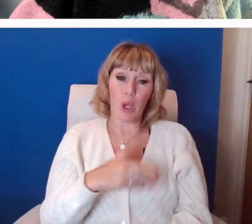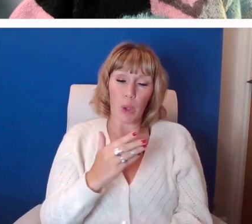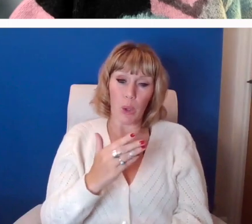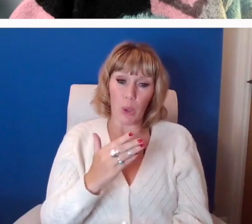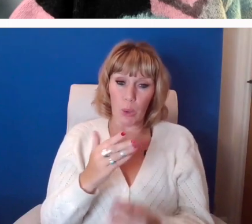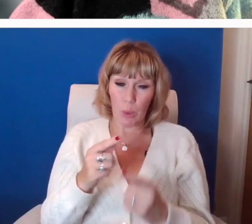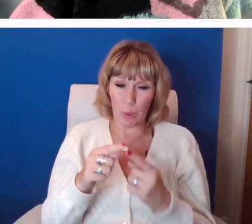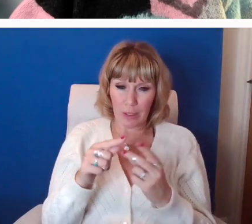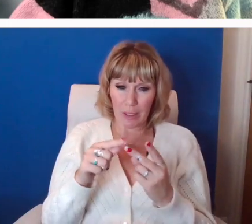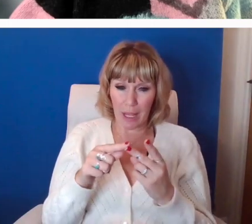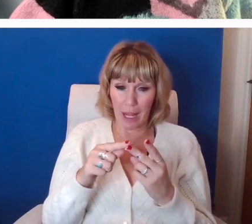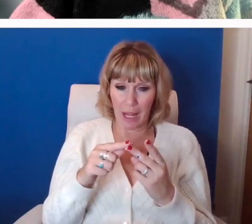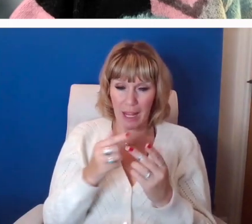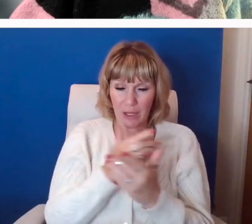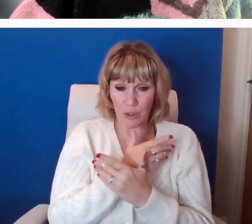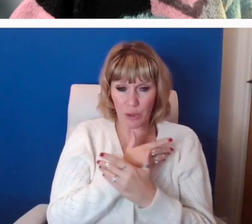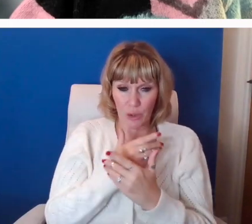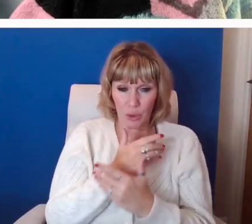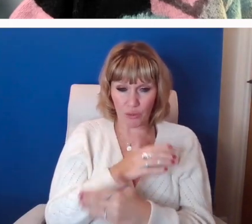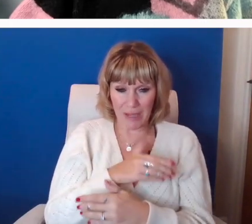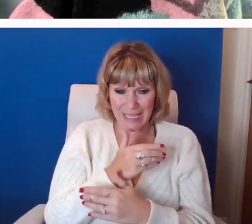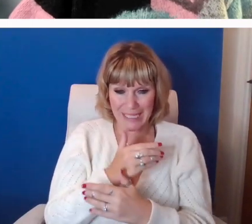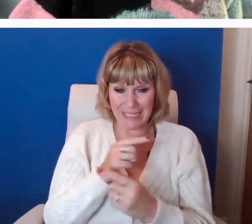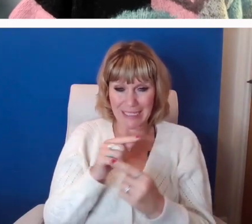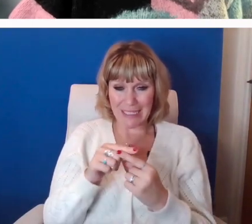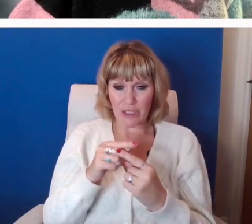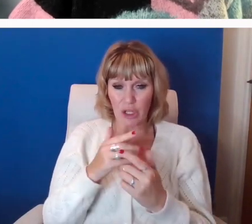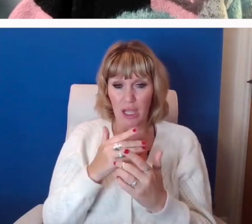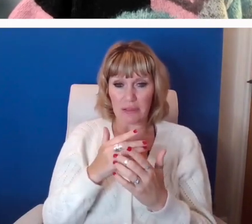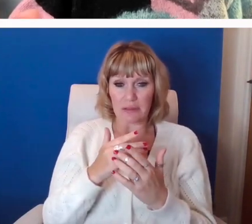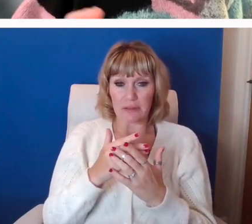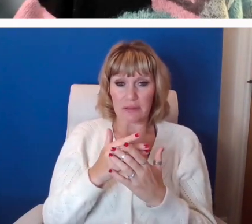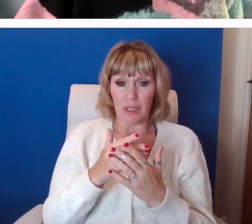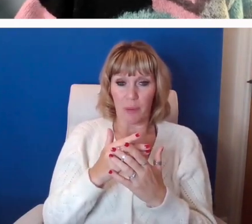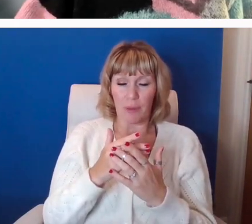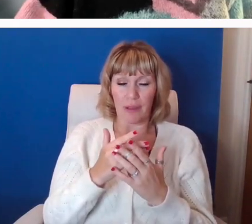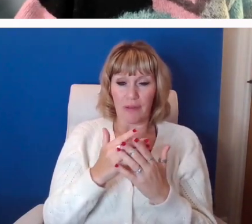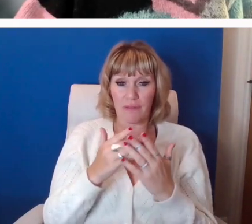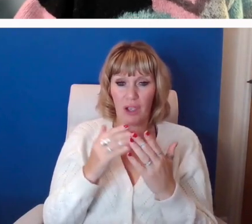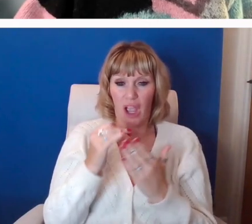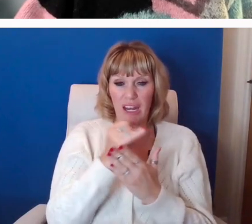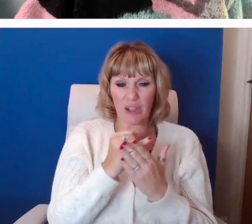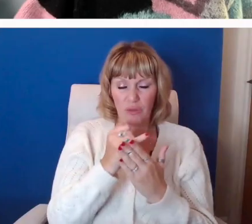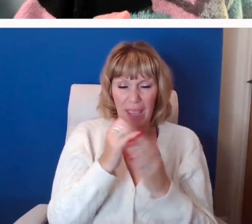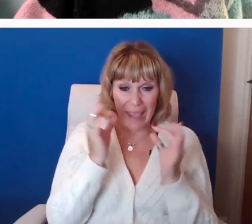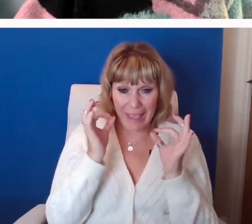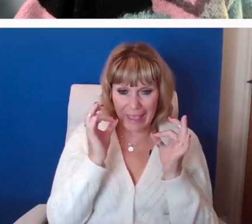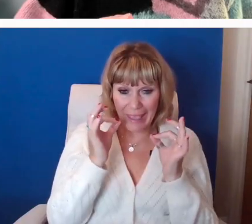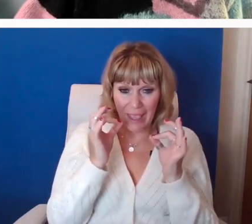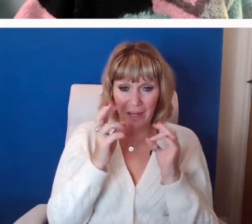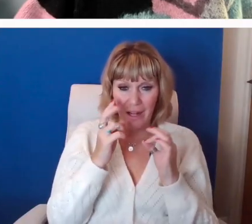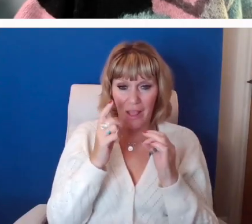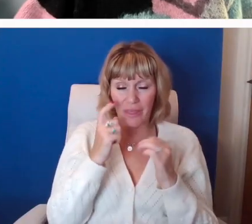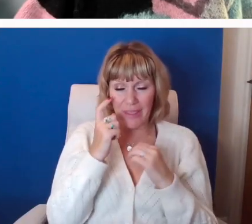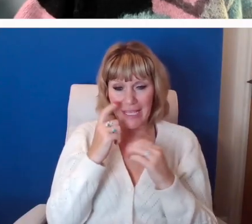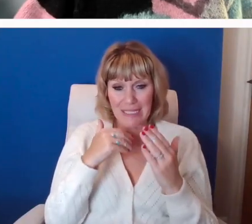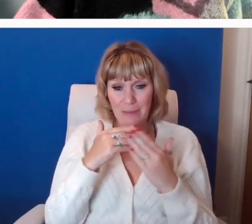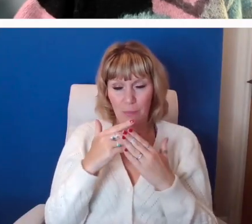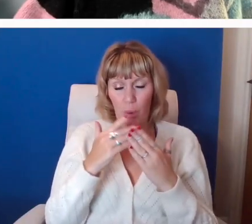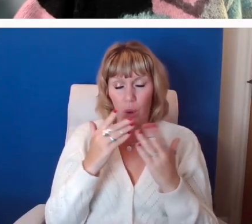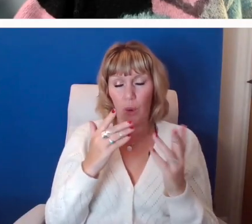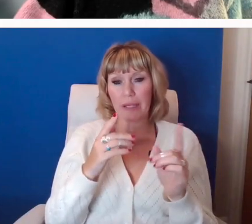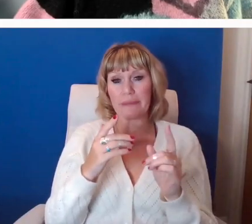and a green t-shirt on a deep blue background. I think this is so interesting where it takes that much more